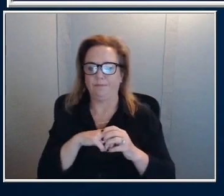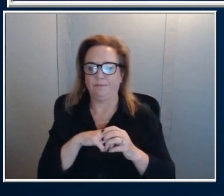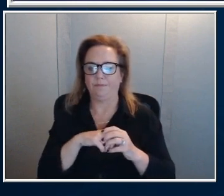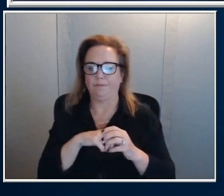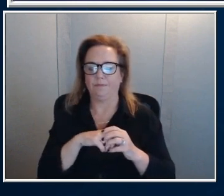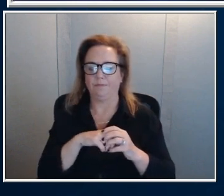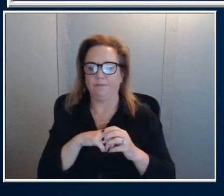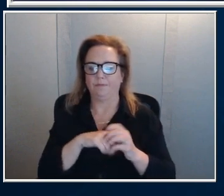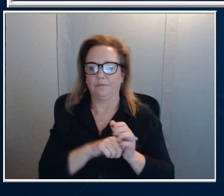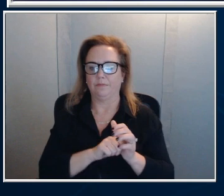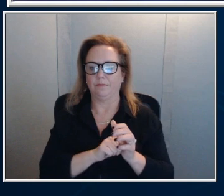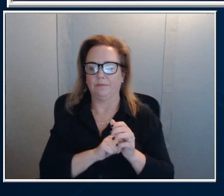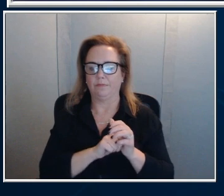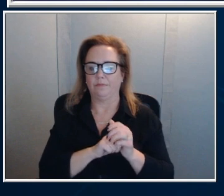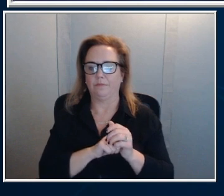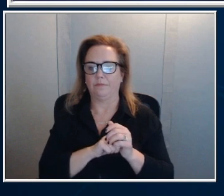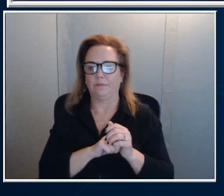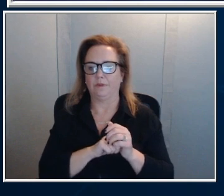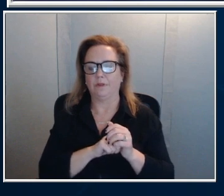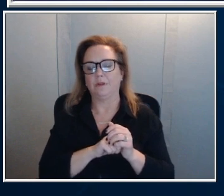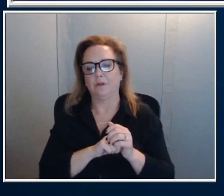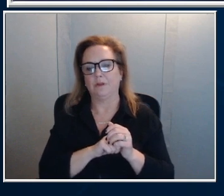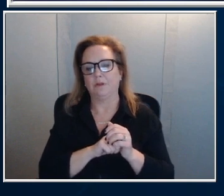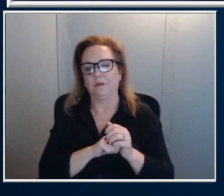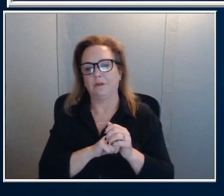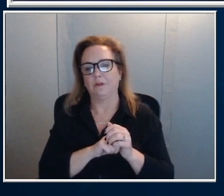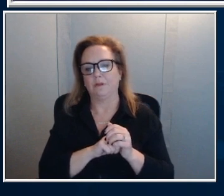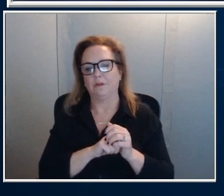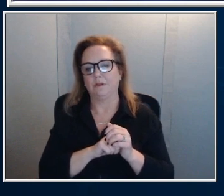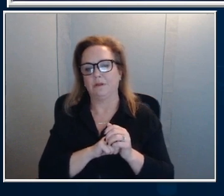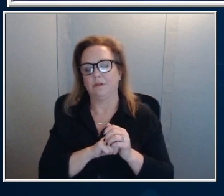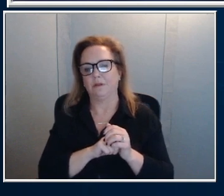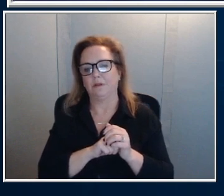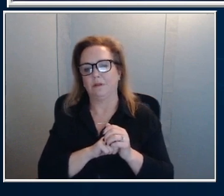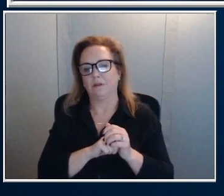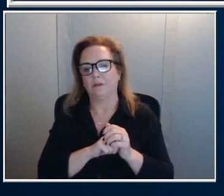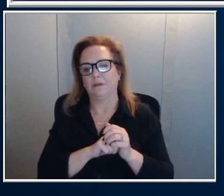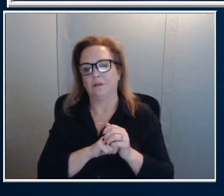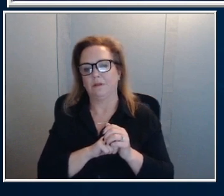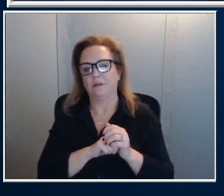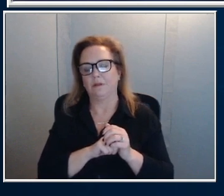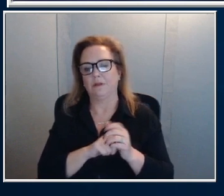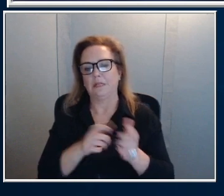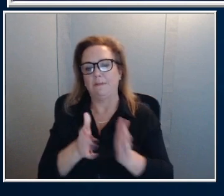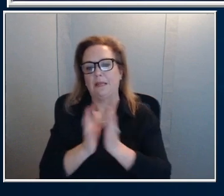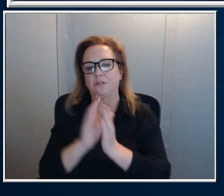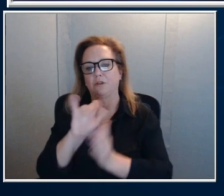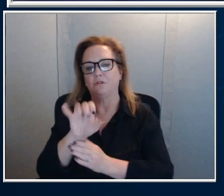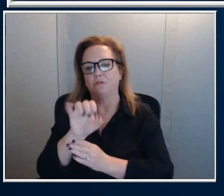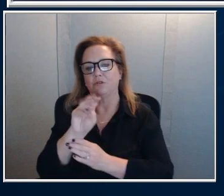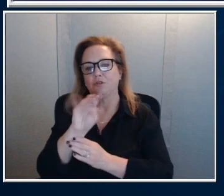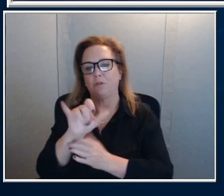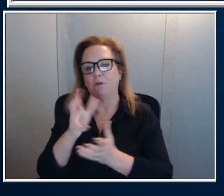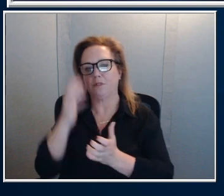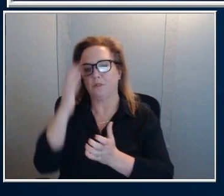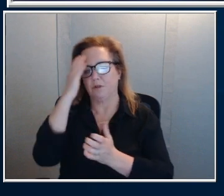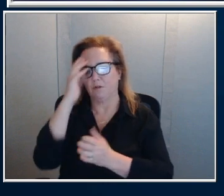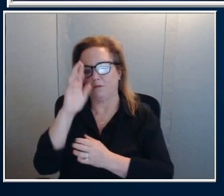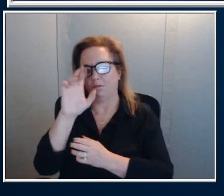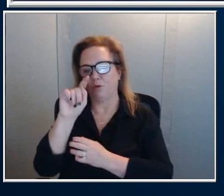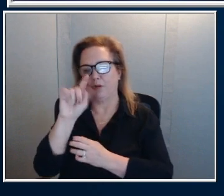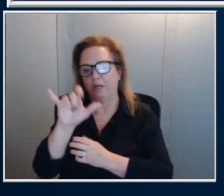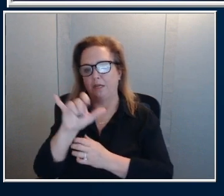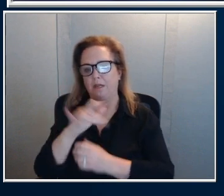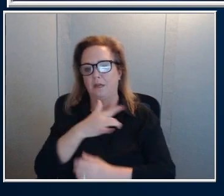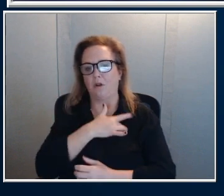let's see, let's get to this question. Well, let me ask you this. Jeremy wants to know, Brittany, is there a difference between